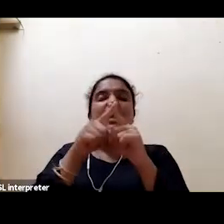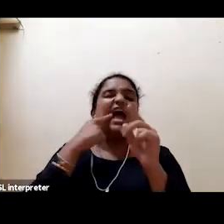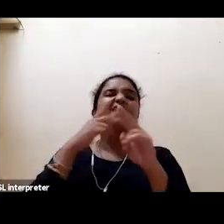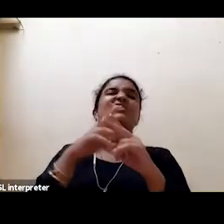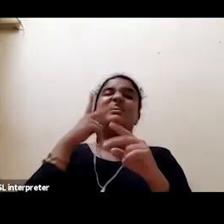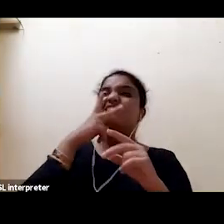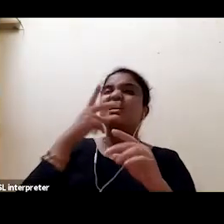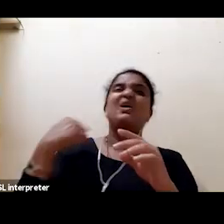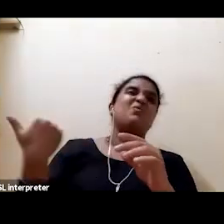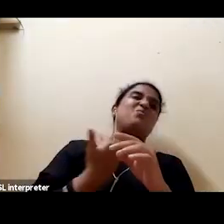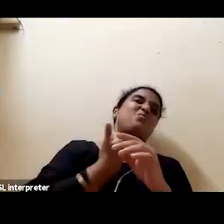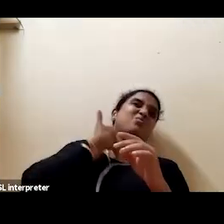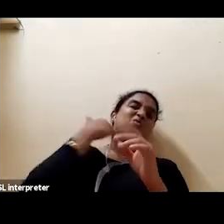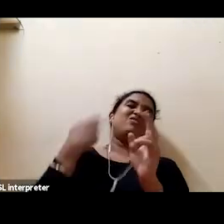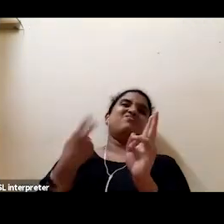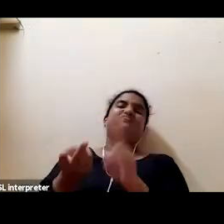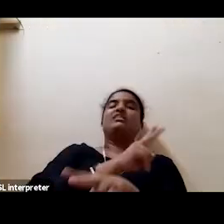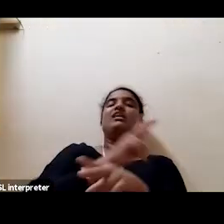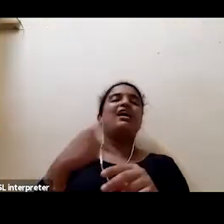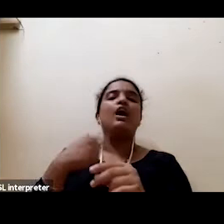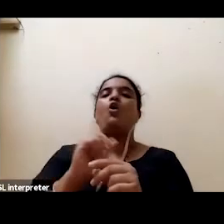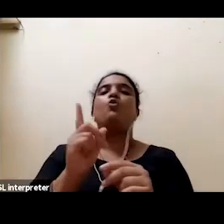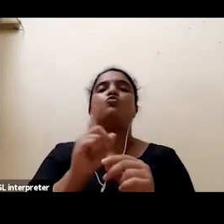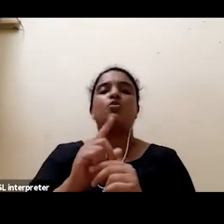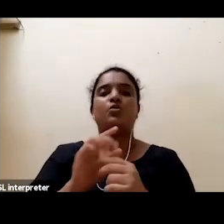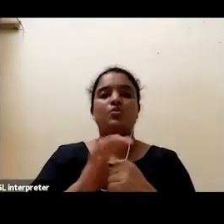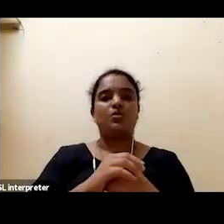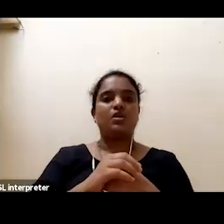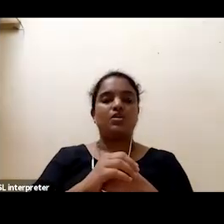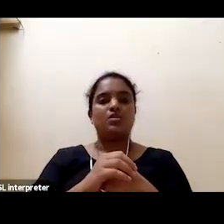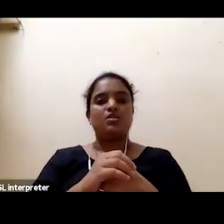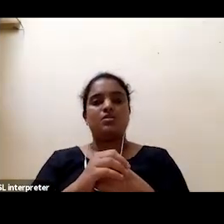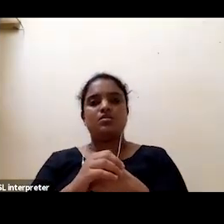you can lose it in a second if you go on rambling. And